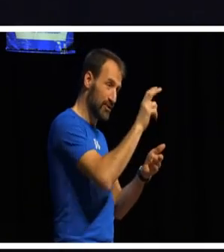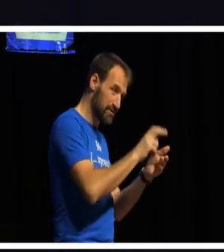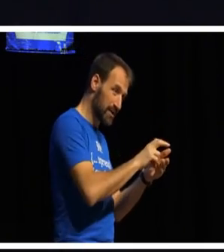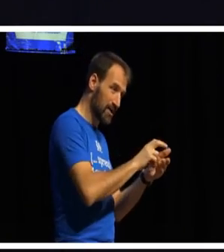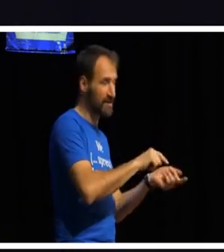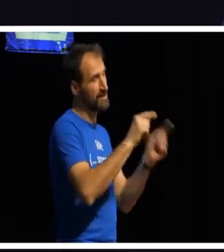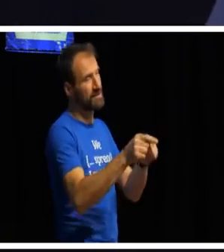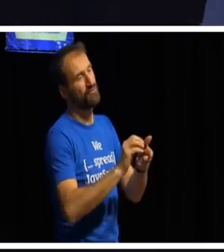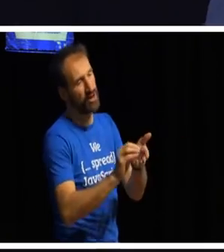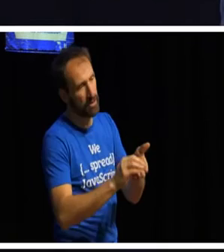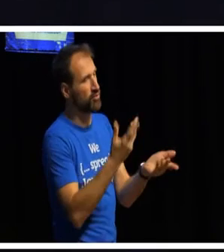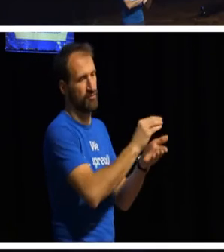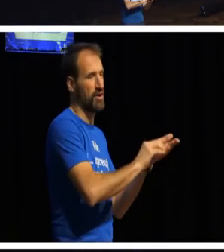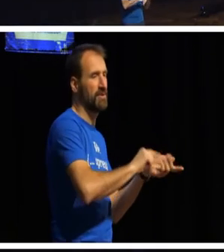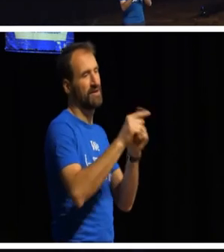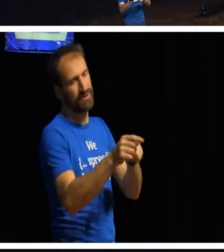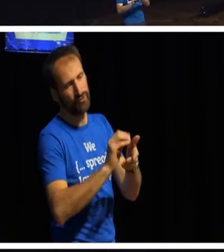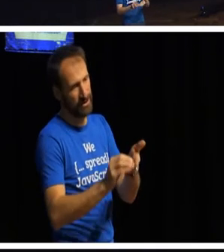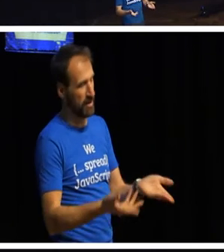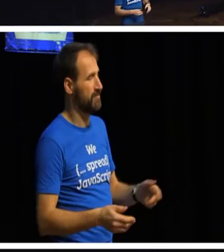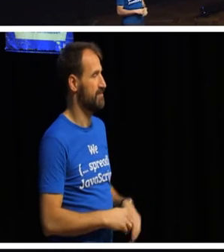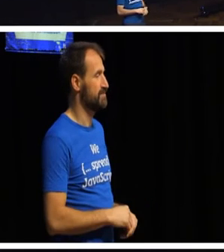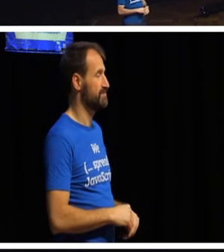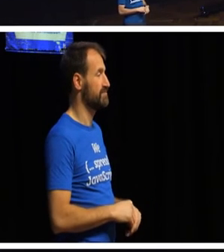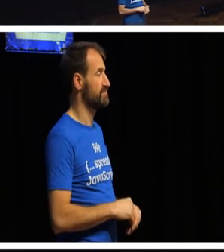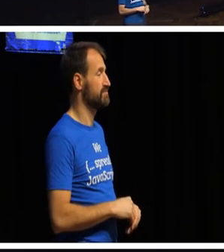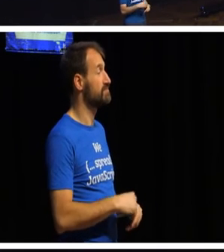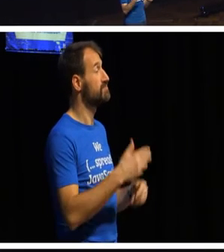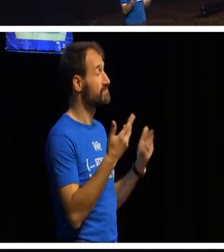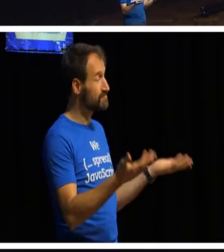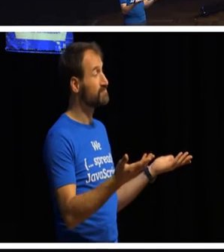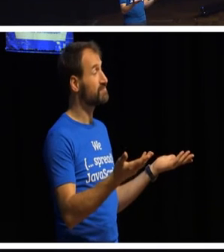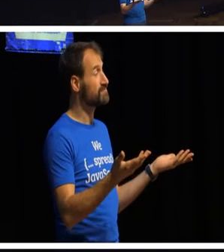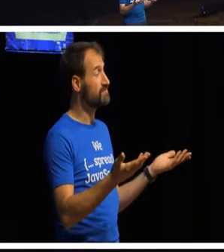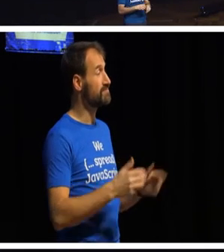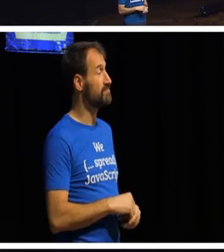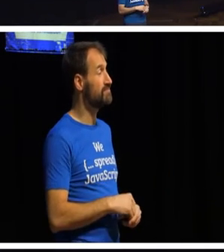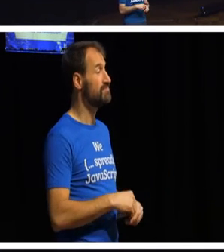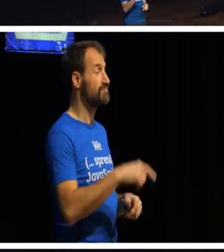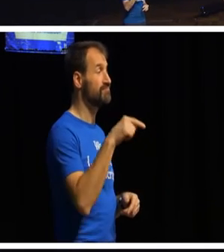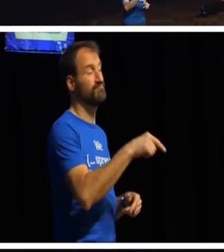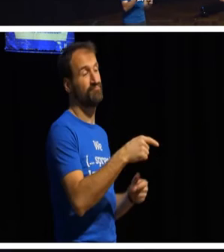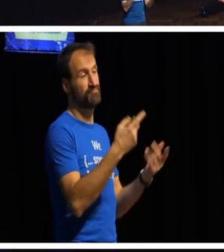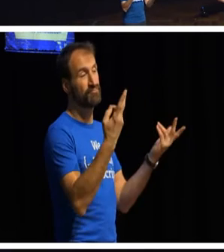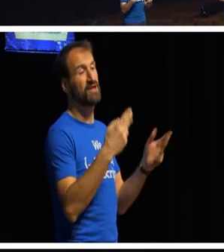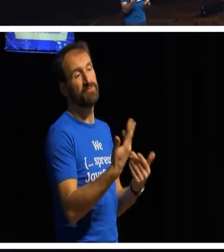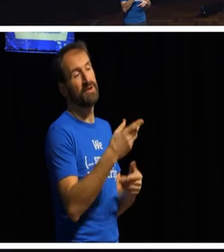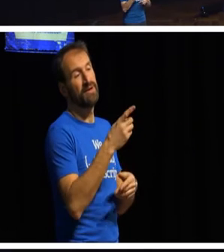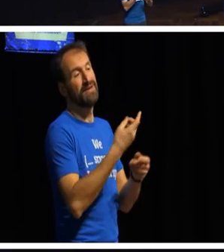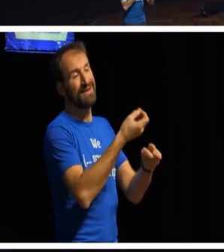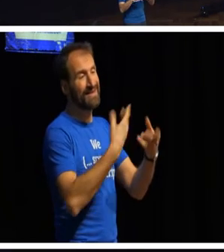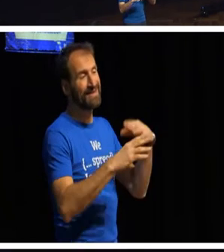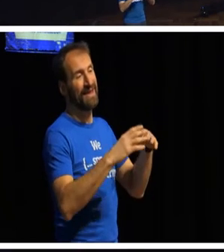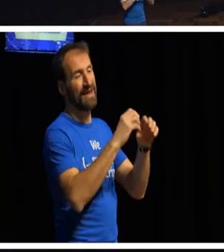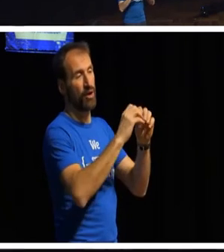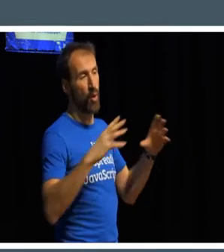we wanted to create a text decoder using this thing. So we'd create a decoder function, create the underlying decoder,